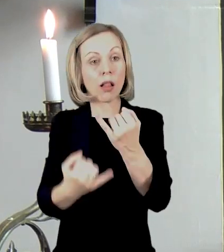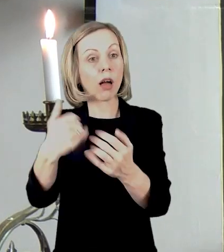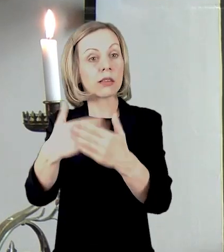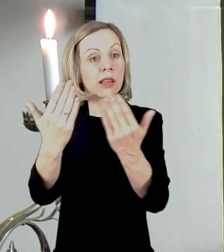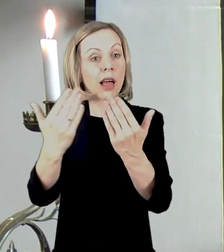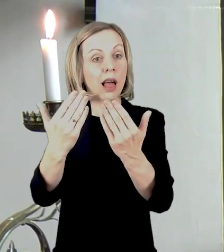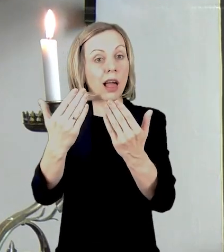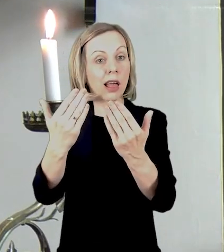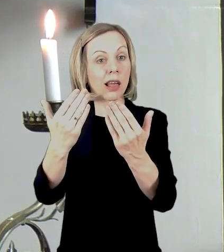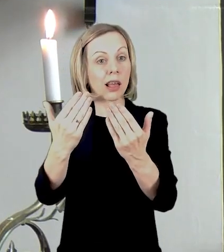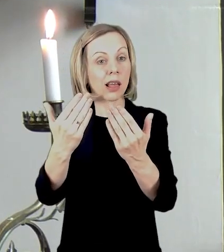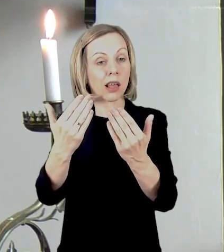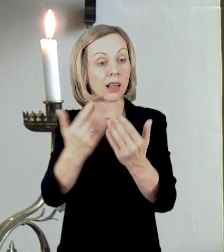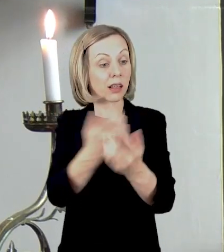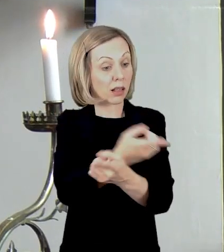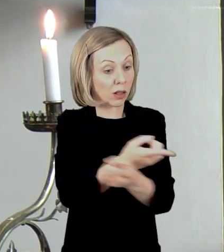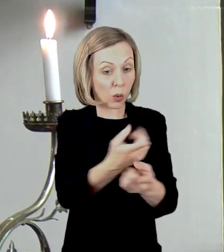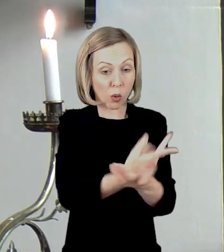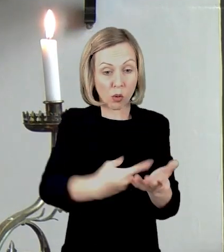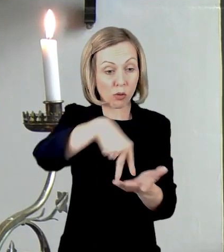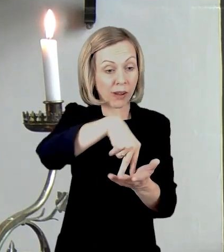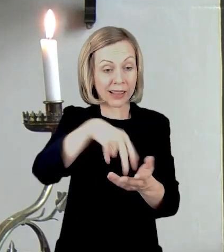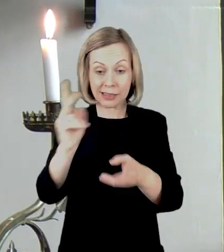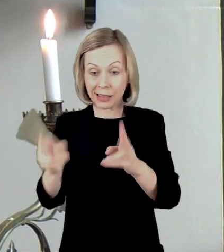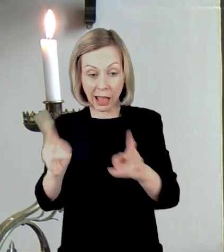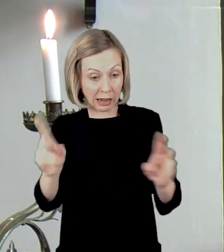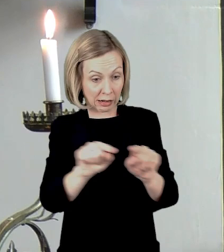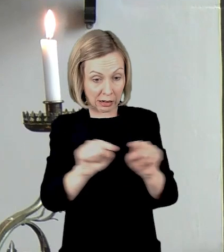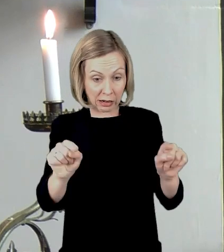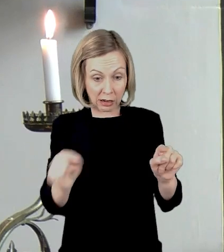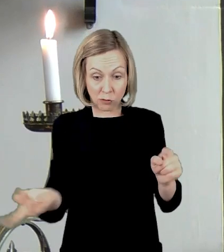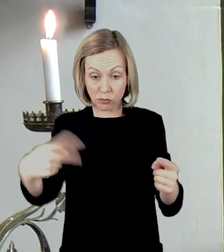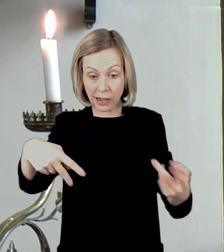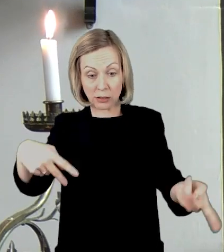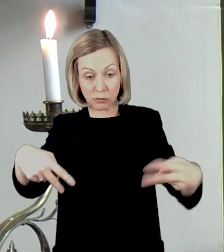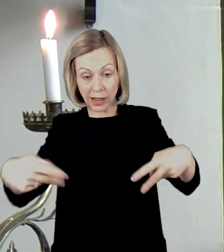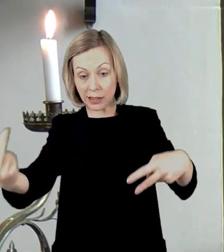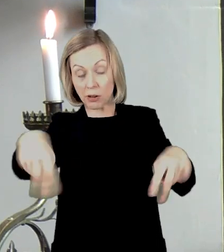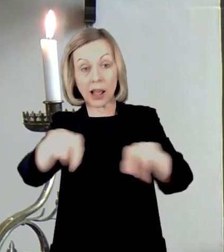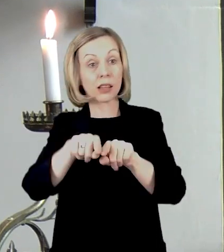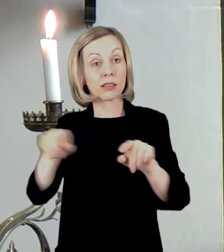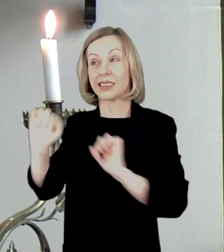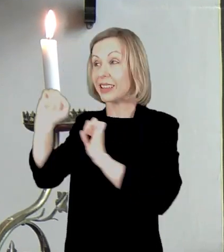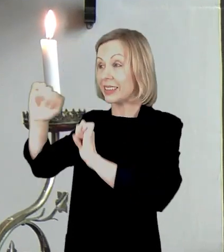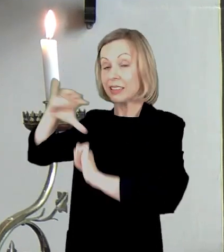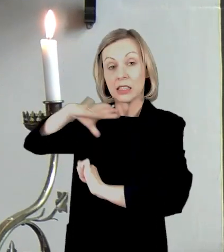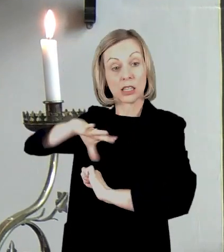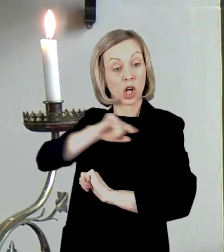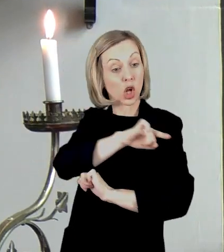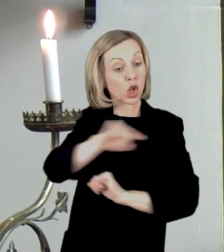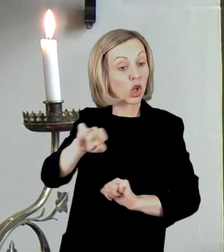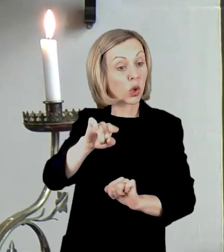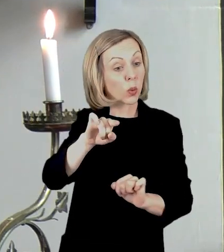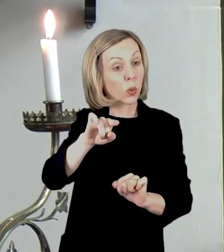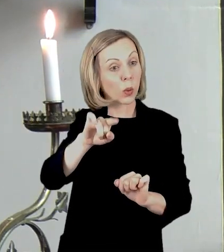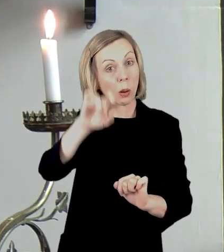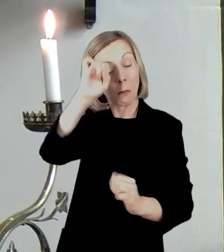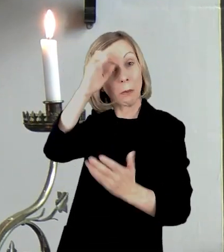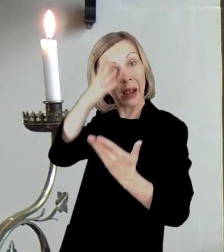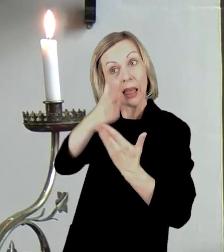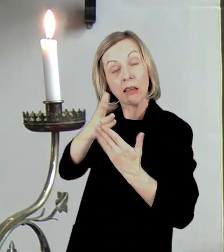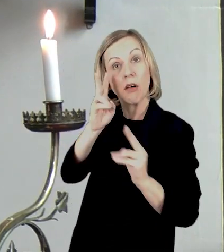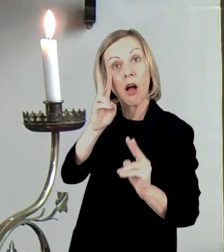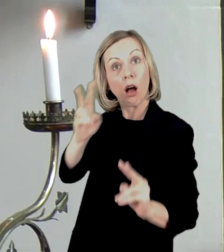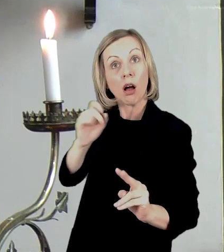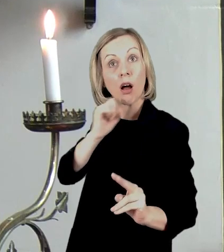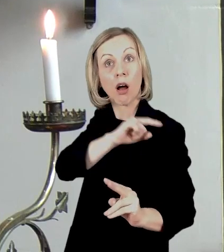day. This is indeed the will of my Father, that all who see the Son and believe in him may have